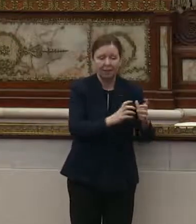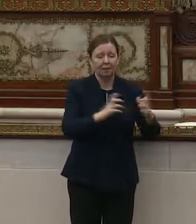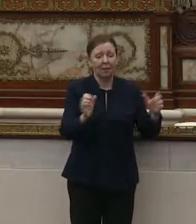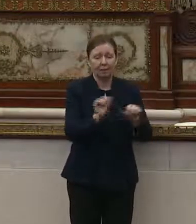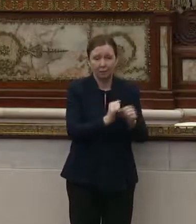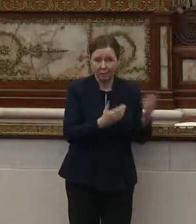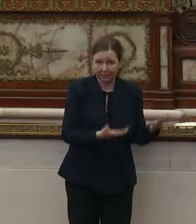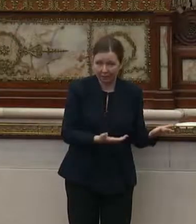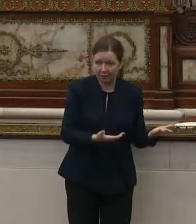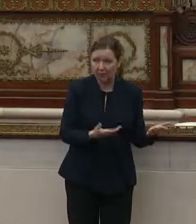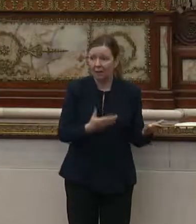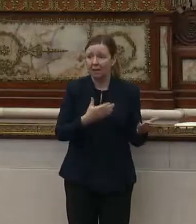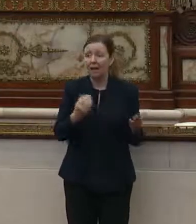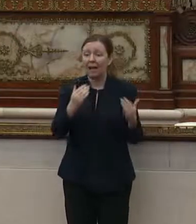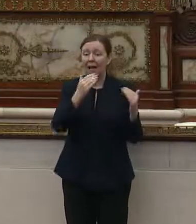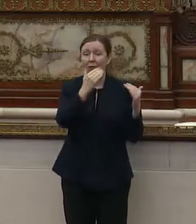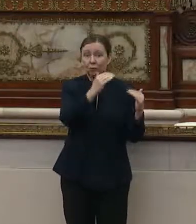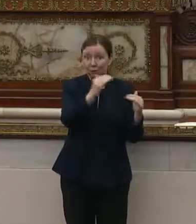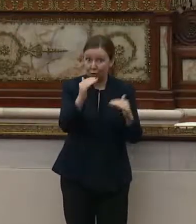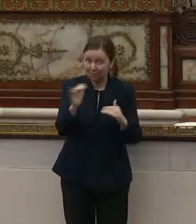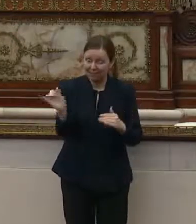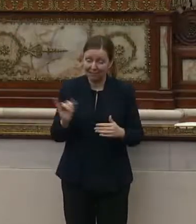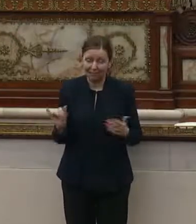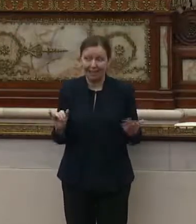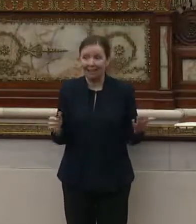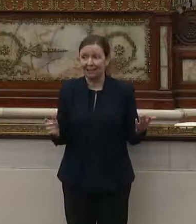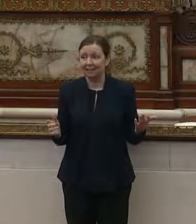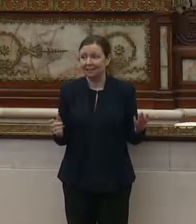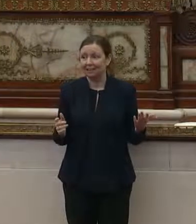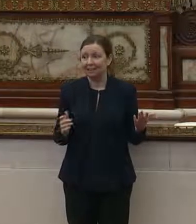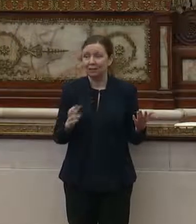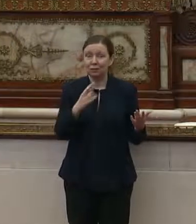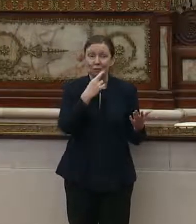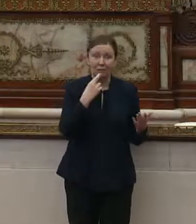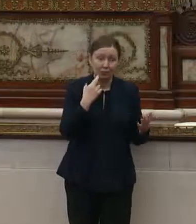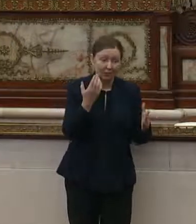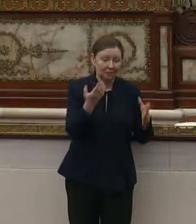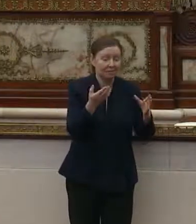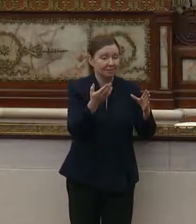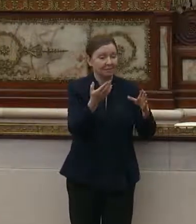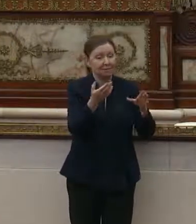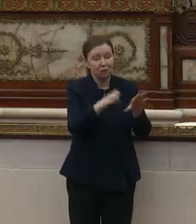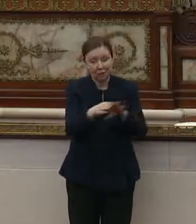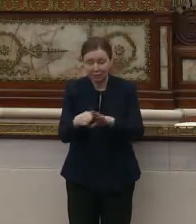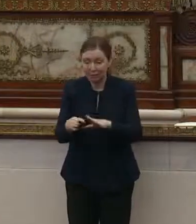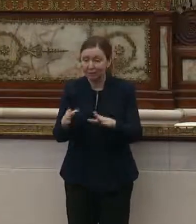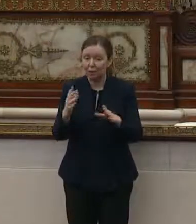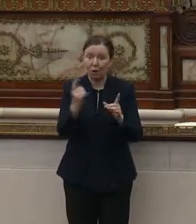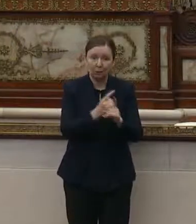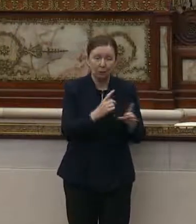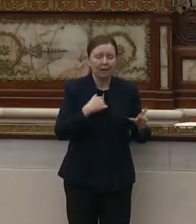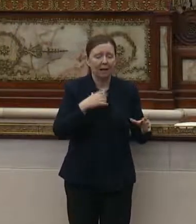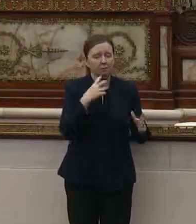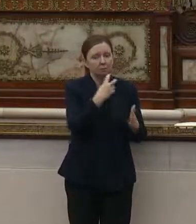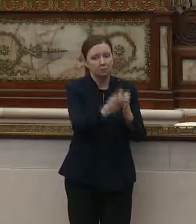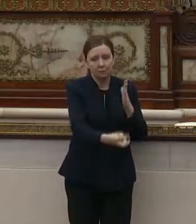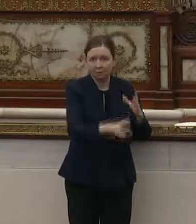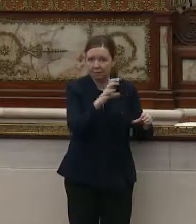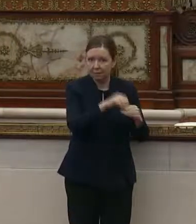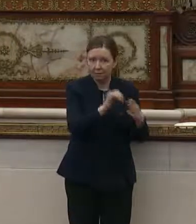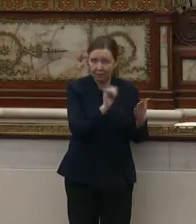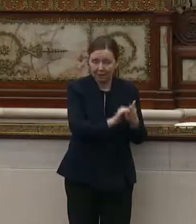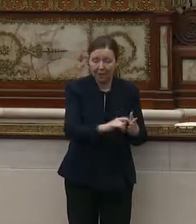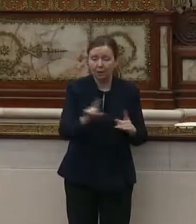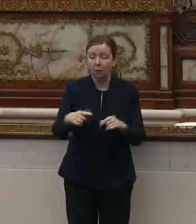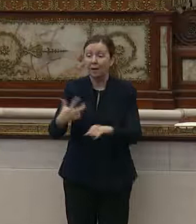work there, and restrictions shutting down restaurants, is it appropriate? All that. I was very involved in that. When